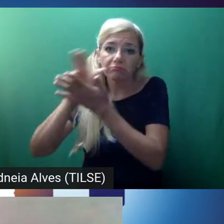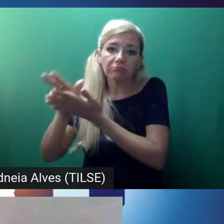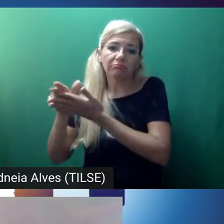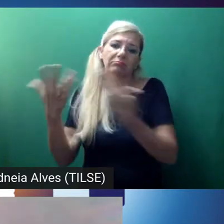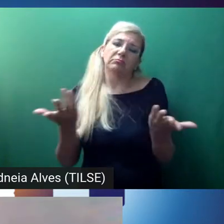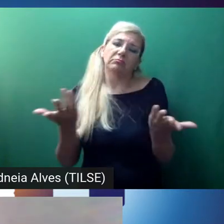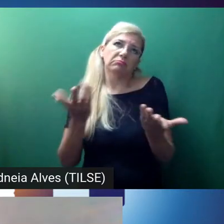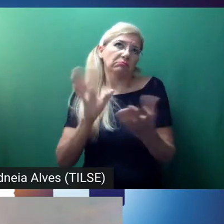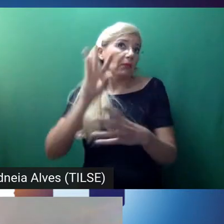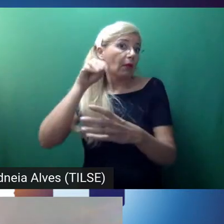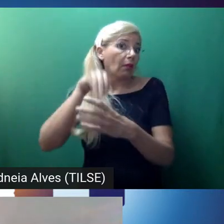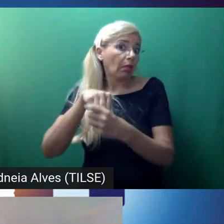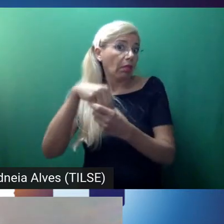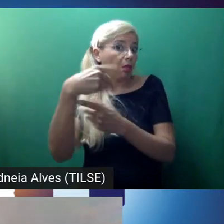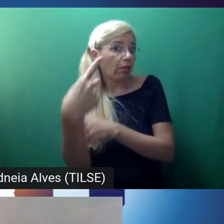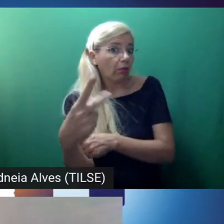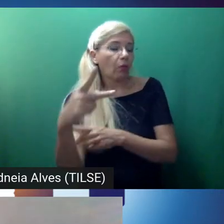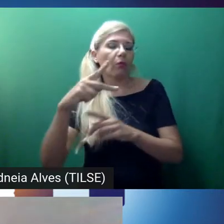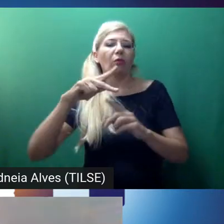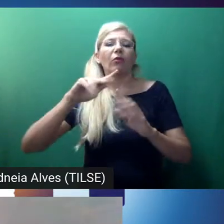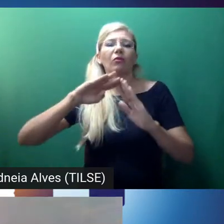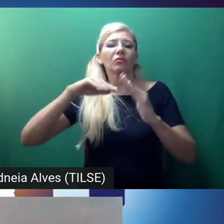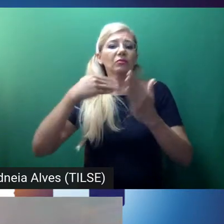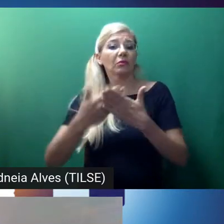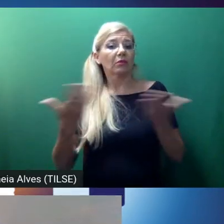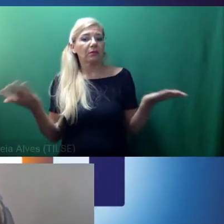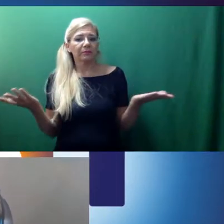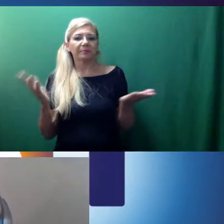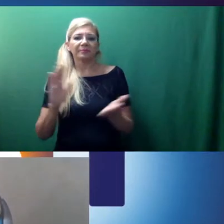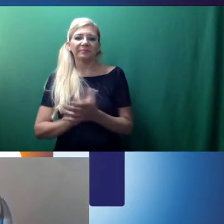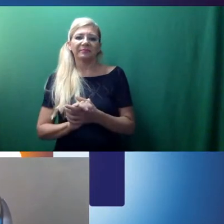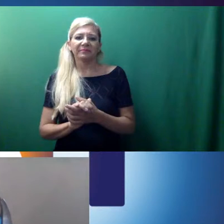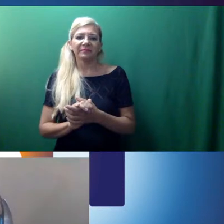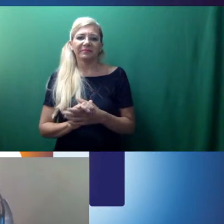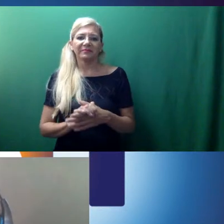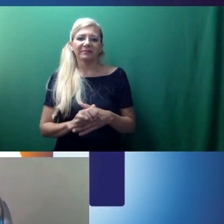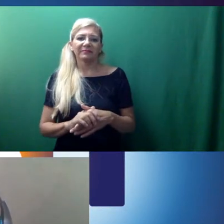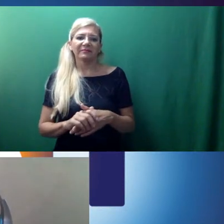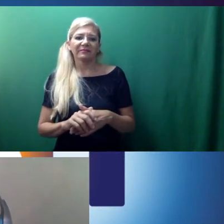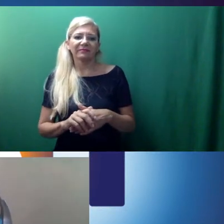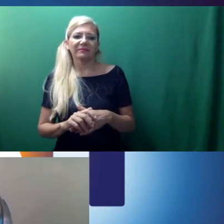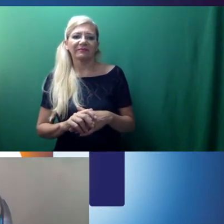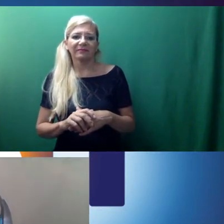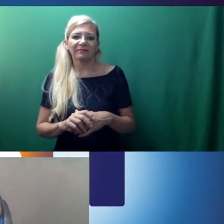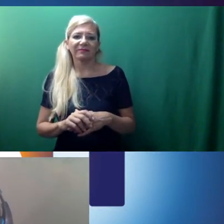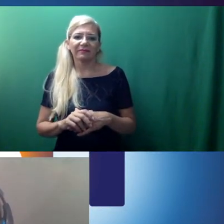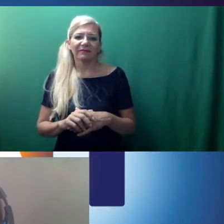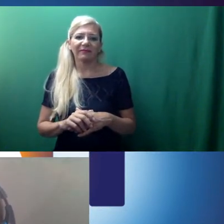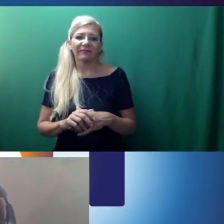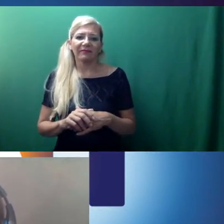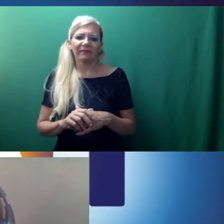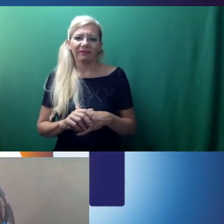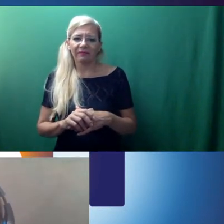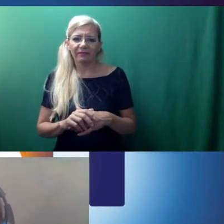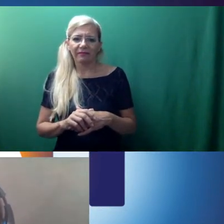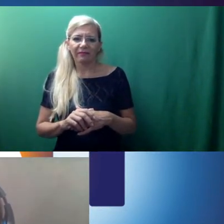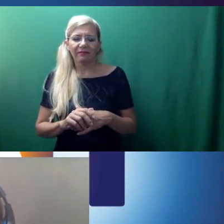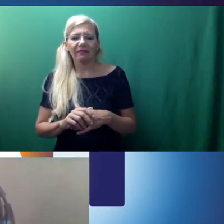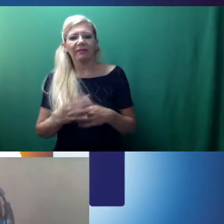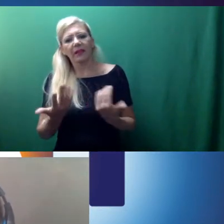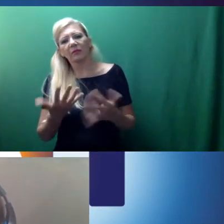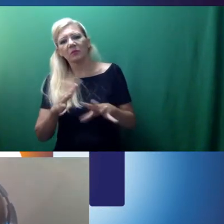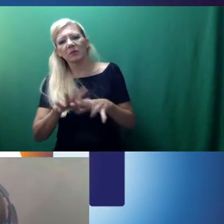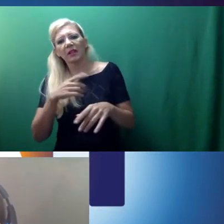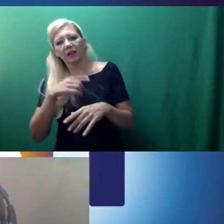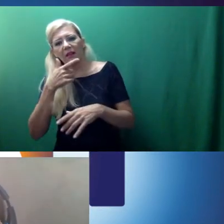school. Yeah, it just shows how pervasive racism is, right? Including linguistic racism.